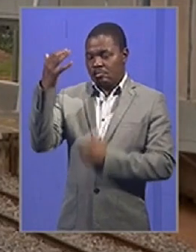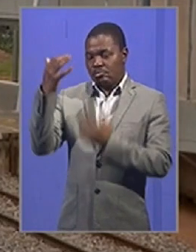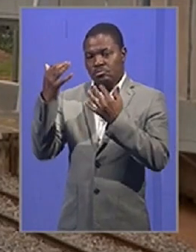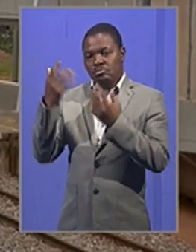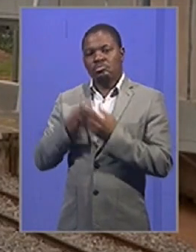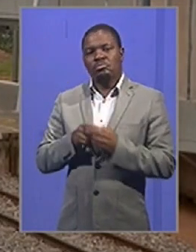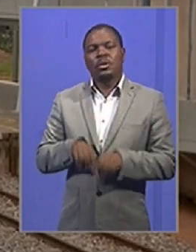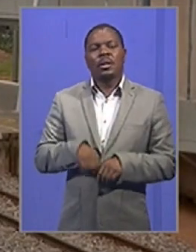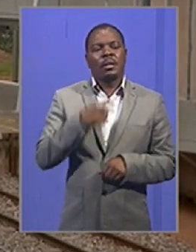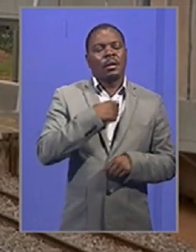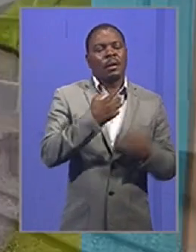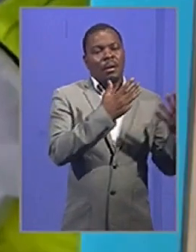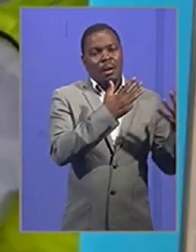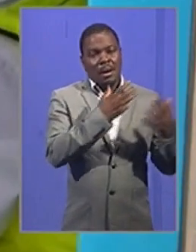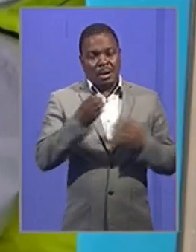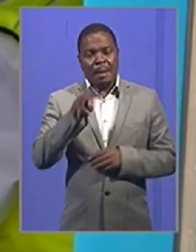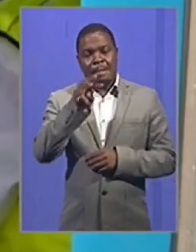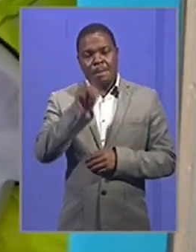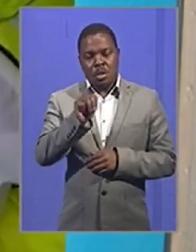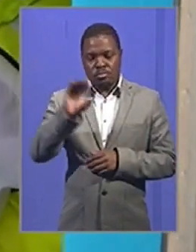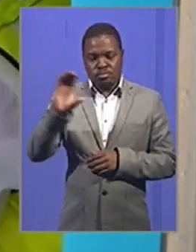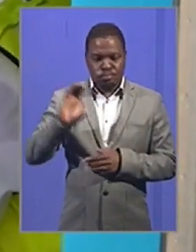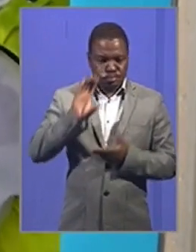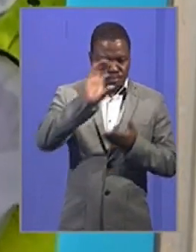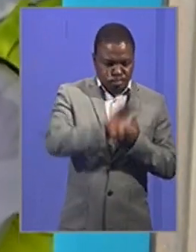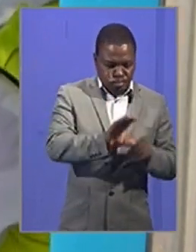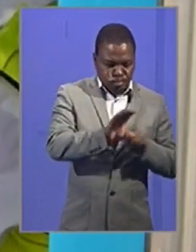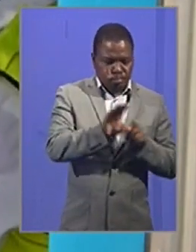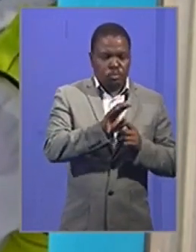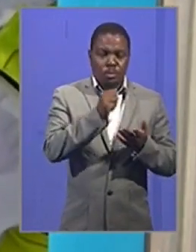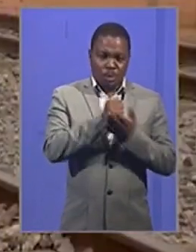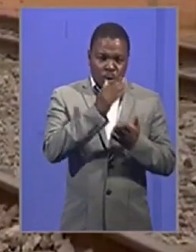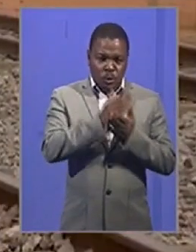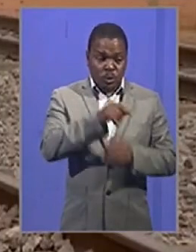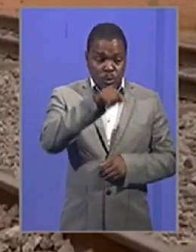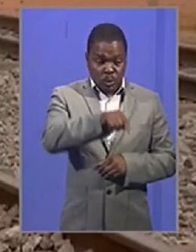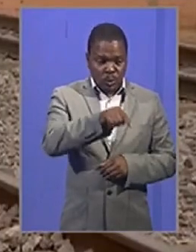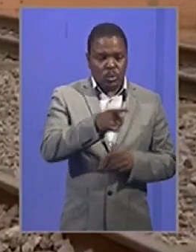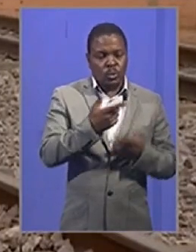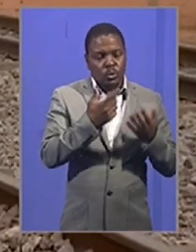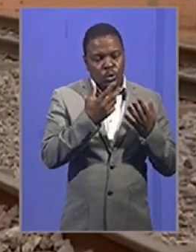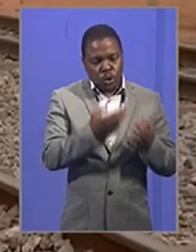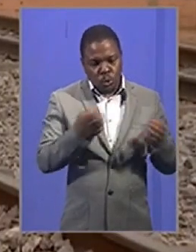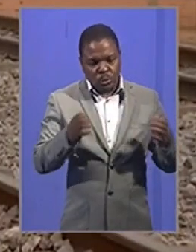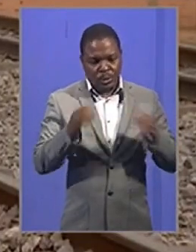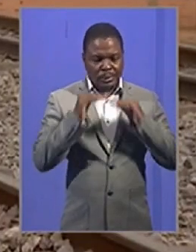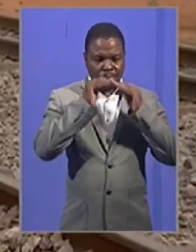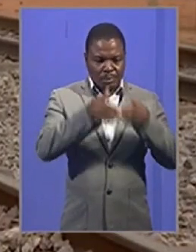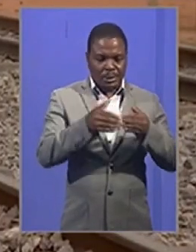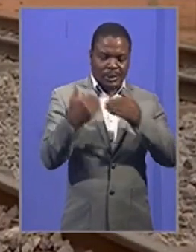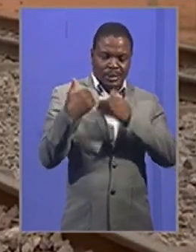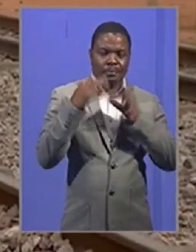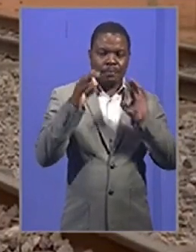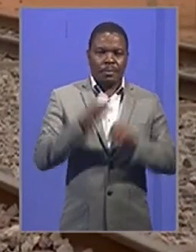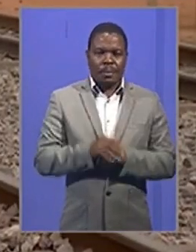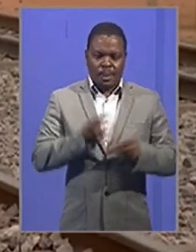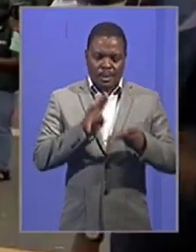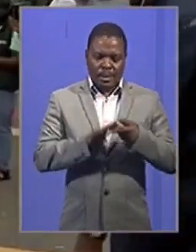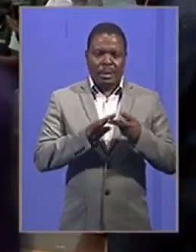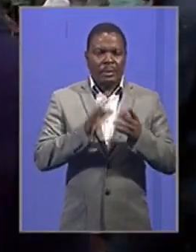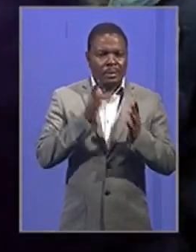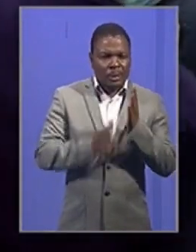le 909 a wa tlileng go dirisediwa go netefatsa pabalesego ya thoto ya PRASA ya bosetšhaba. Seo se akaretsa